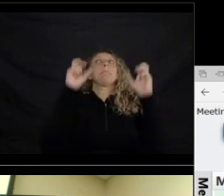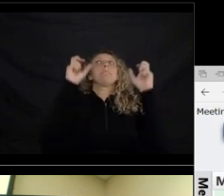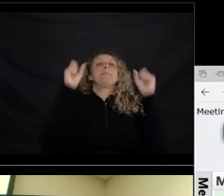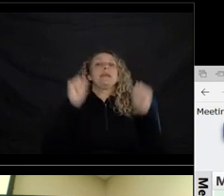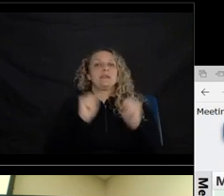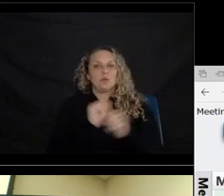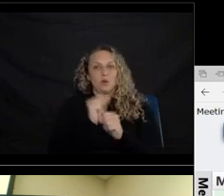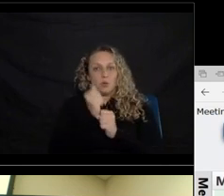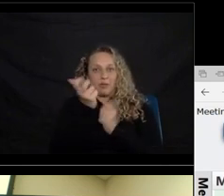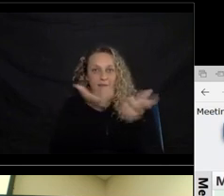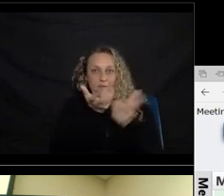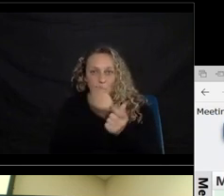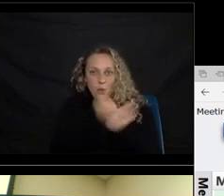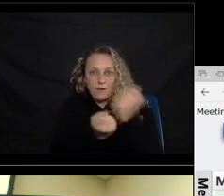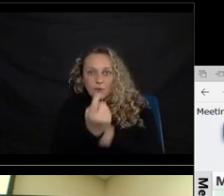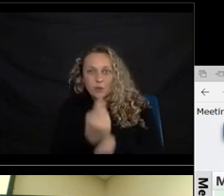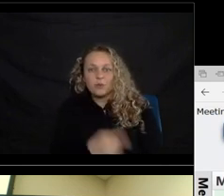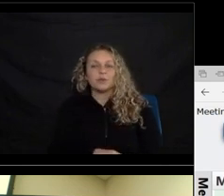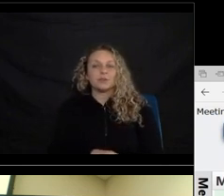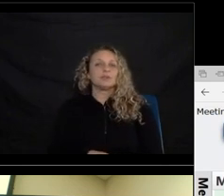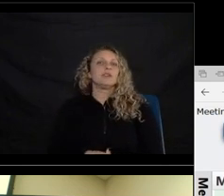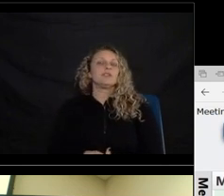one of you.